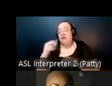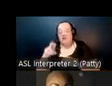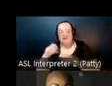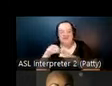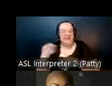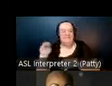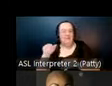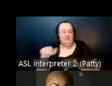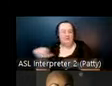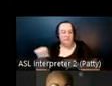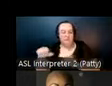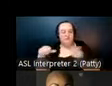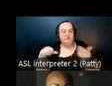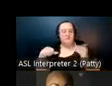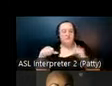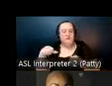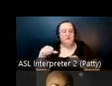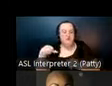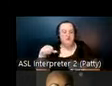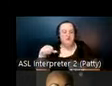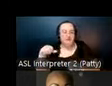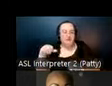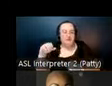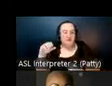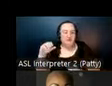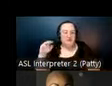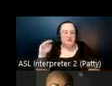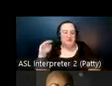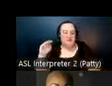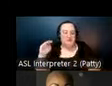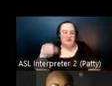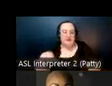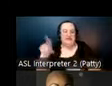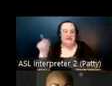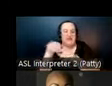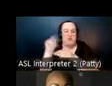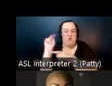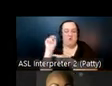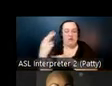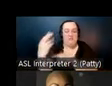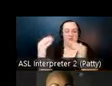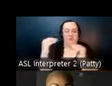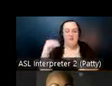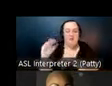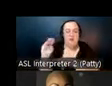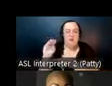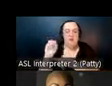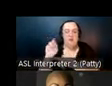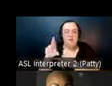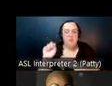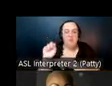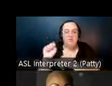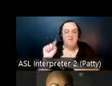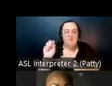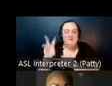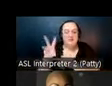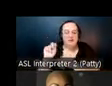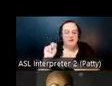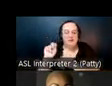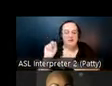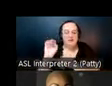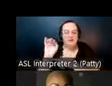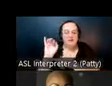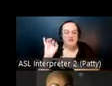Massachusetts, Marsh Billings in New Hampshire, Morristown,